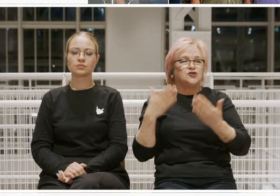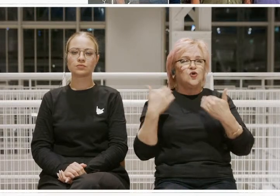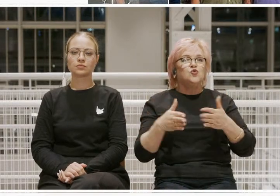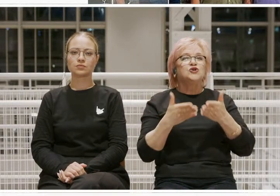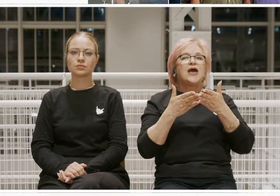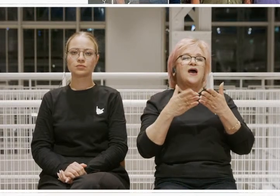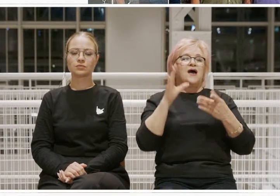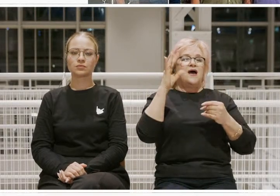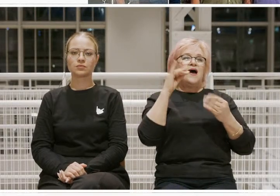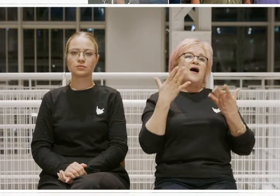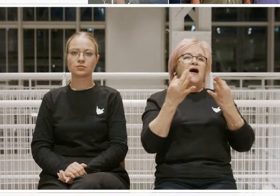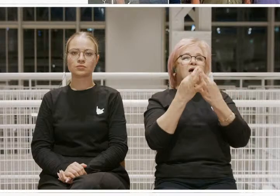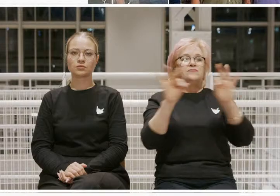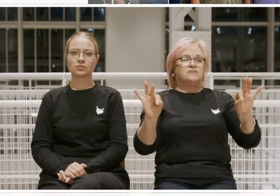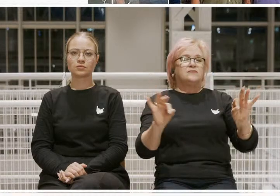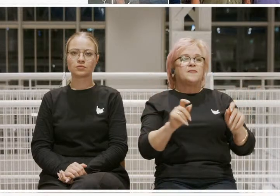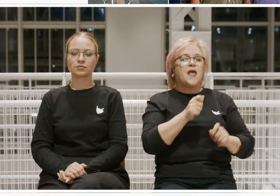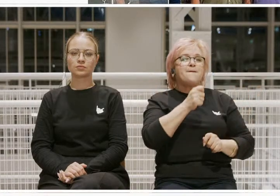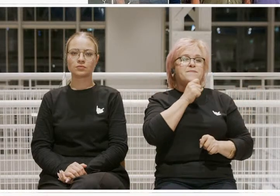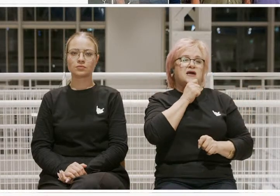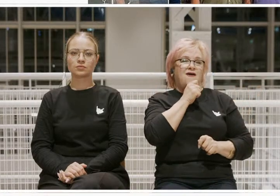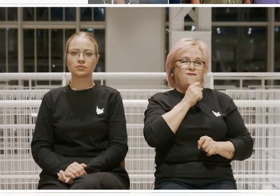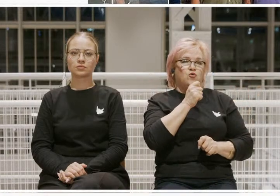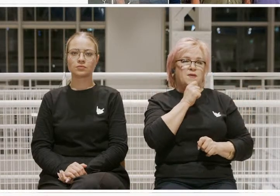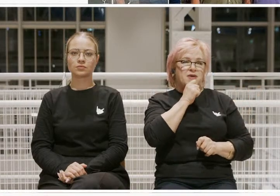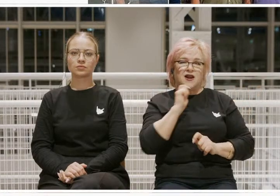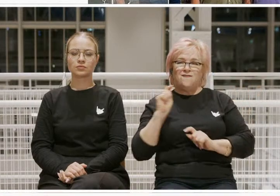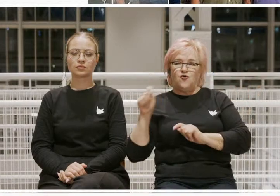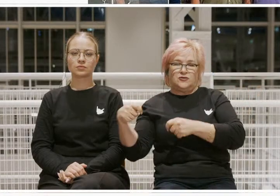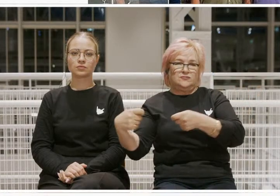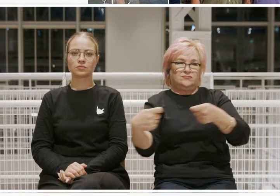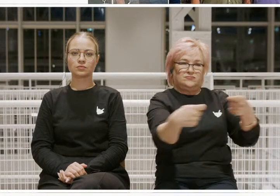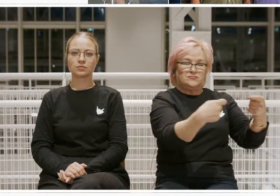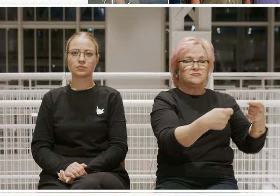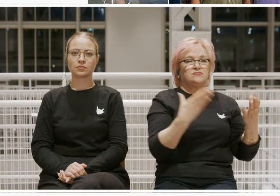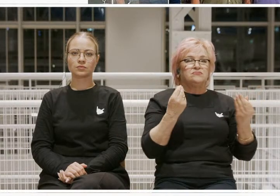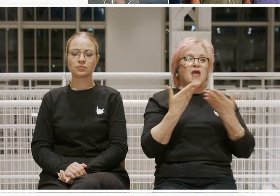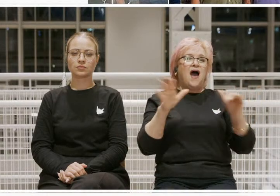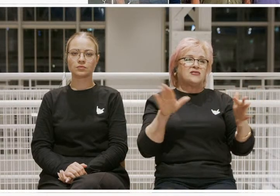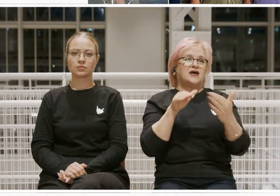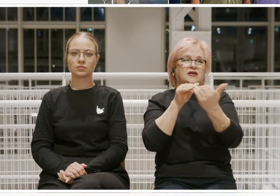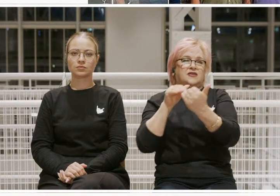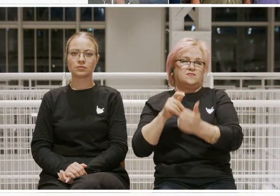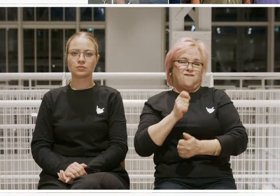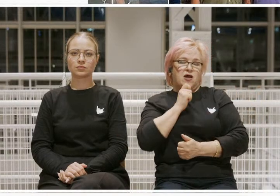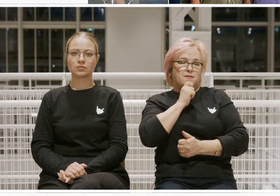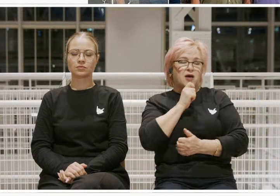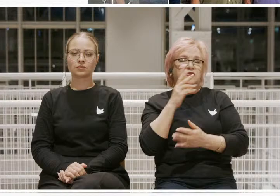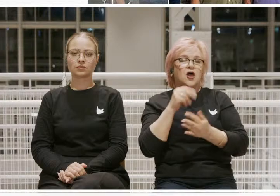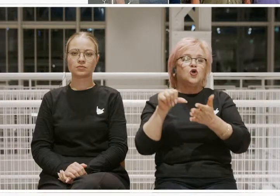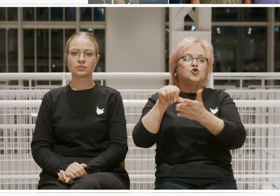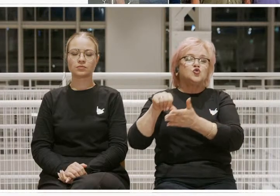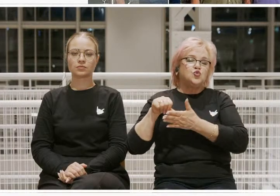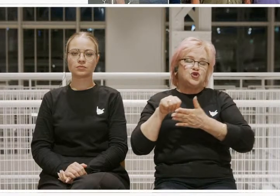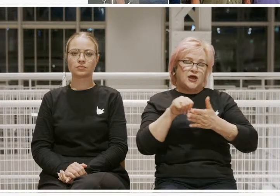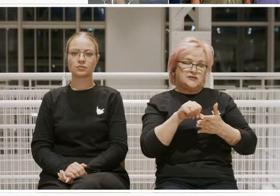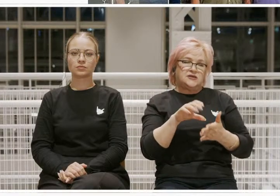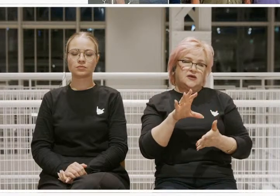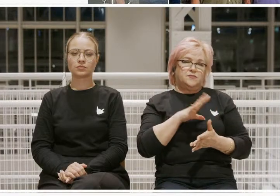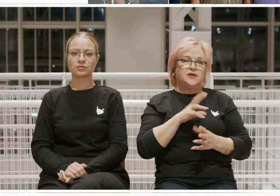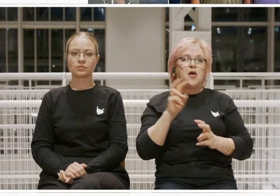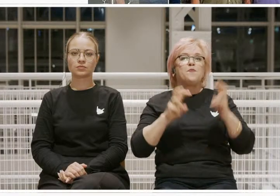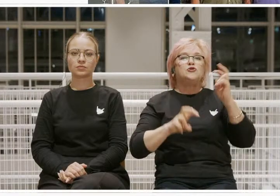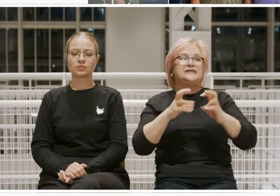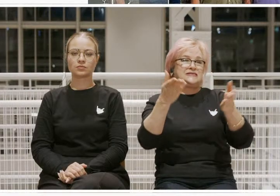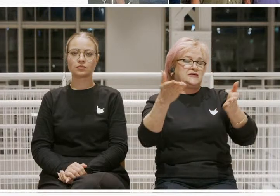discussions, as well as an installation of a selection from the radio sound and visual archives of 25 years. And in